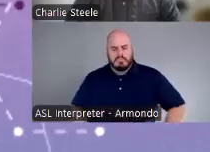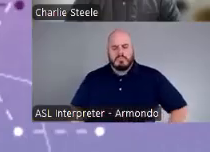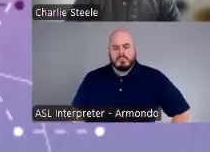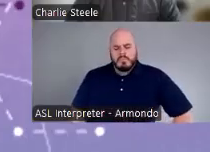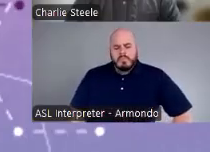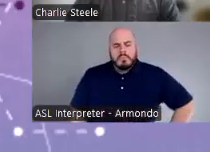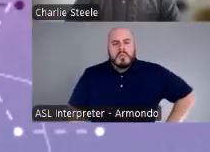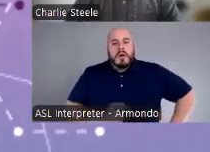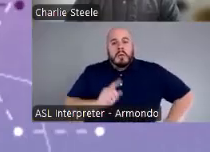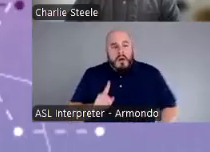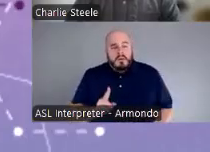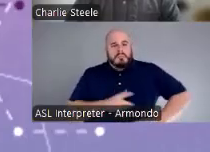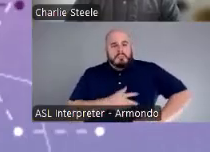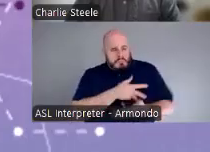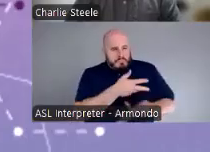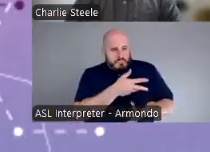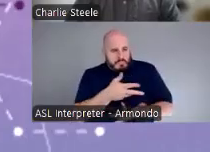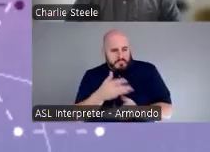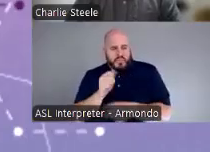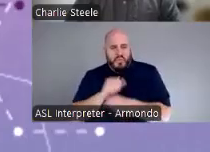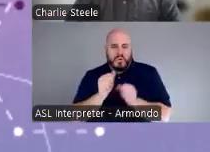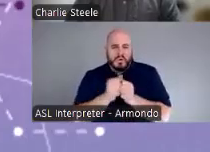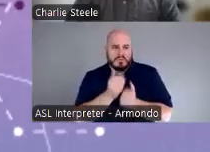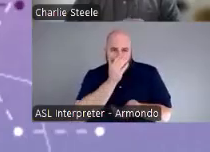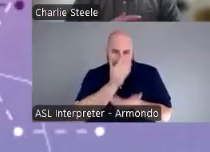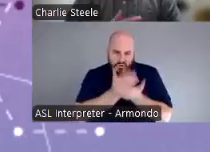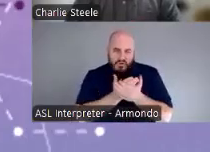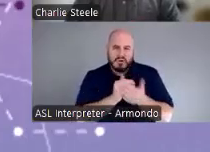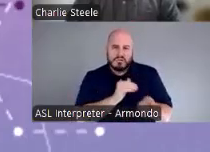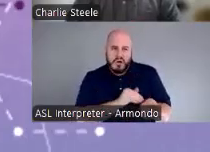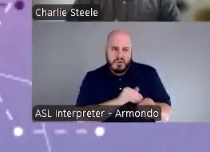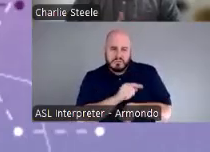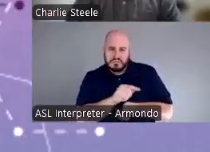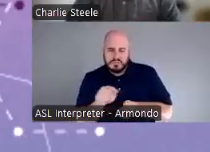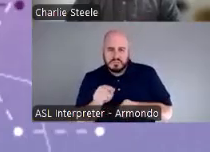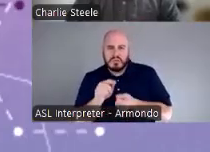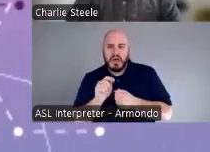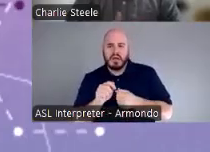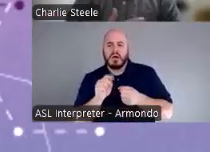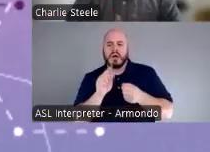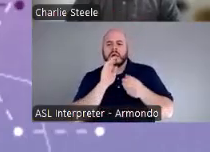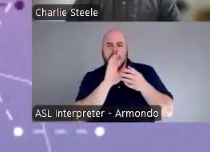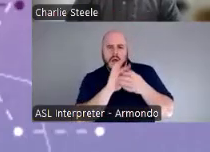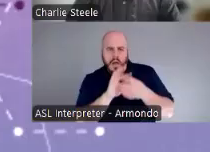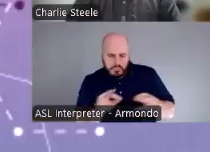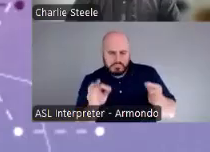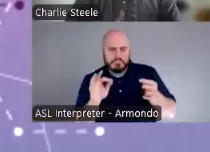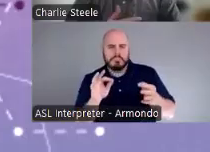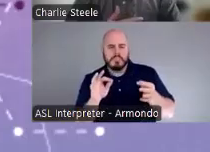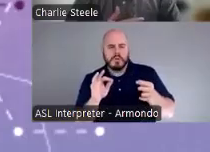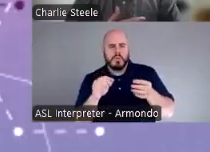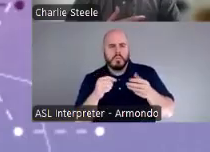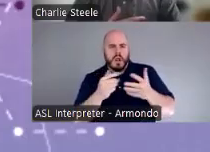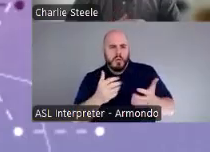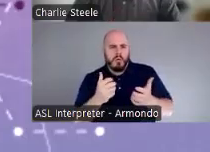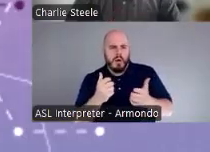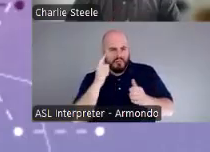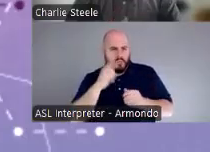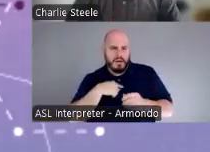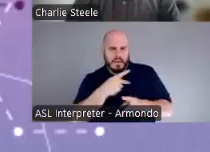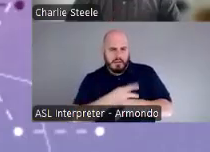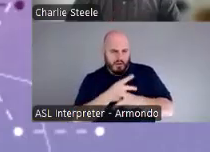great doctors, I was able to kind of state what I wanted for my care. I